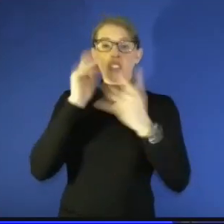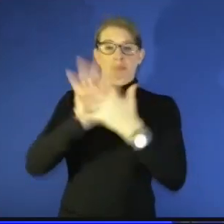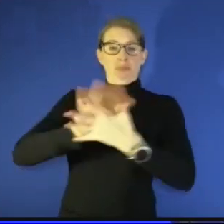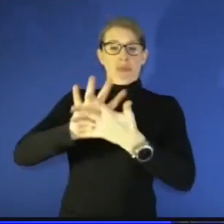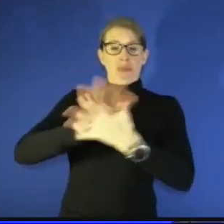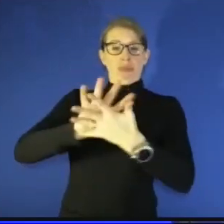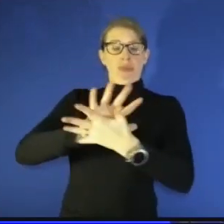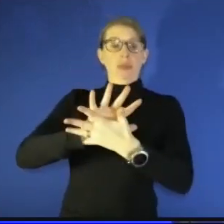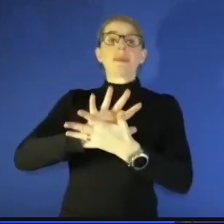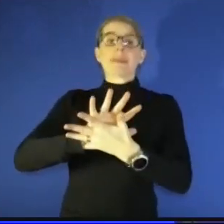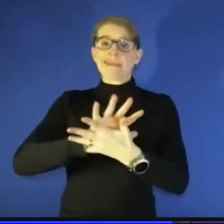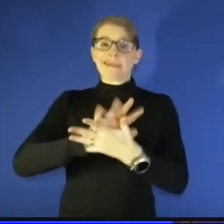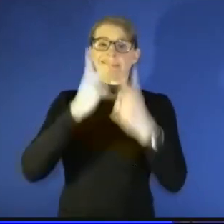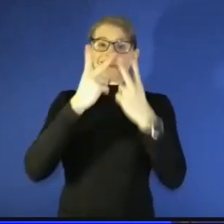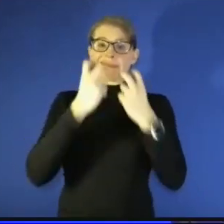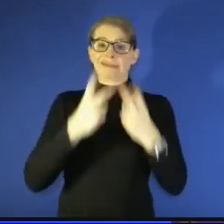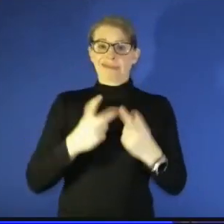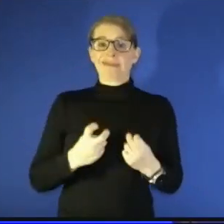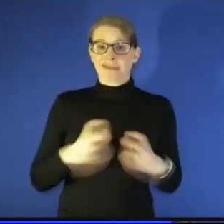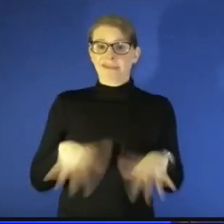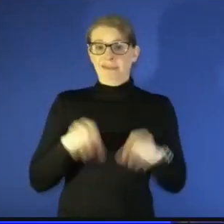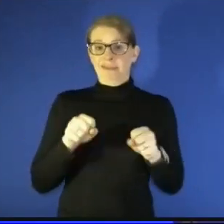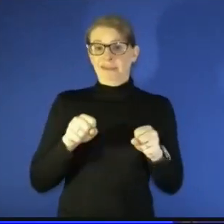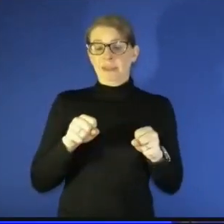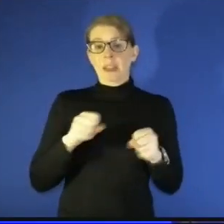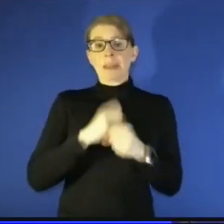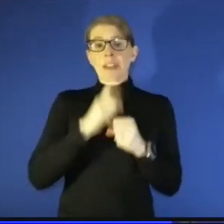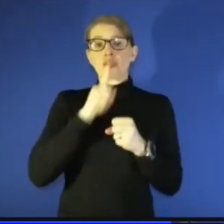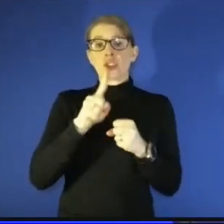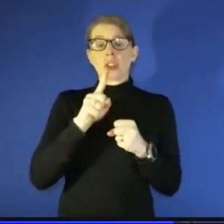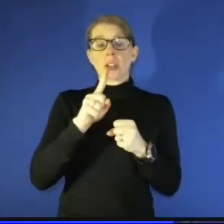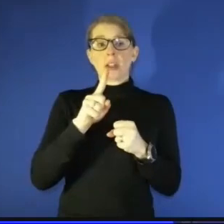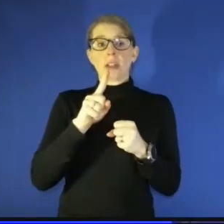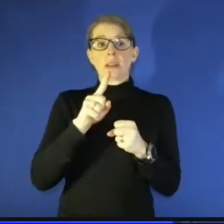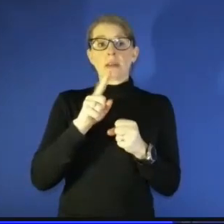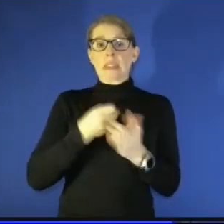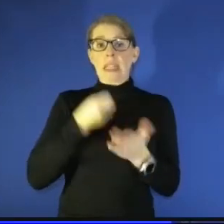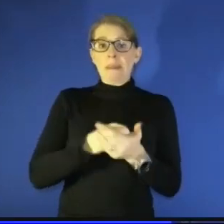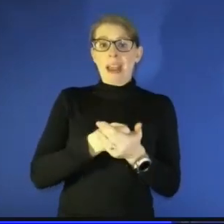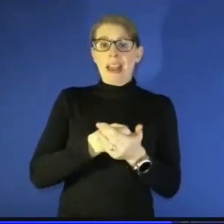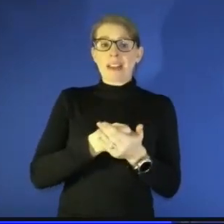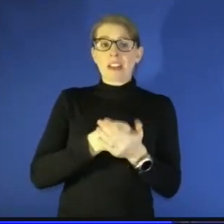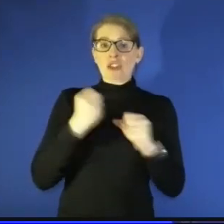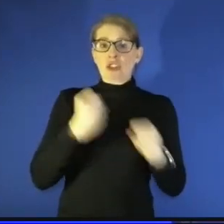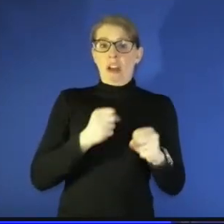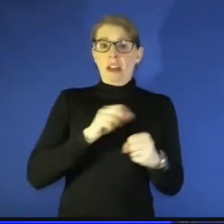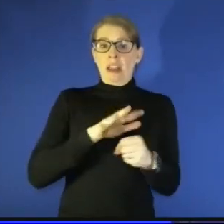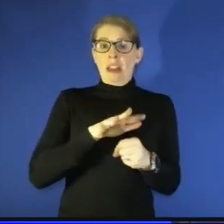an evaluation to see if it's possible that the impact was strong enough to cause bleeding on the brain.